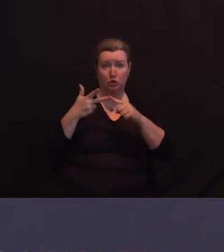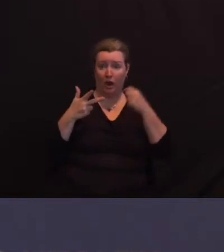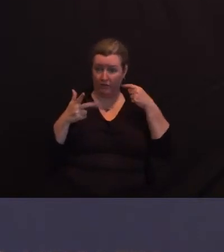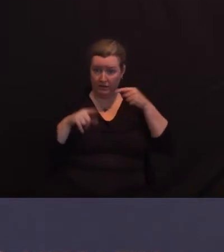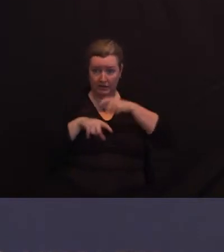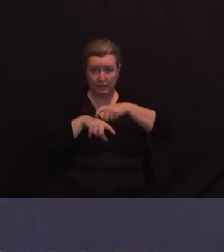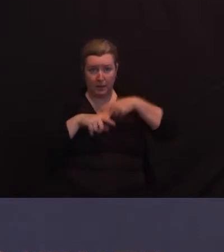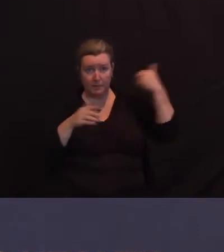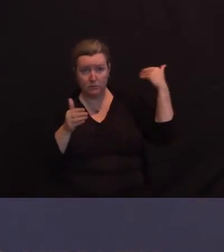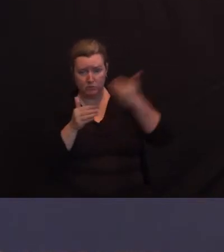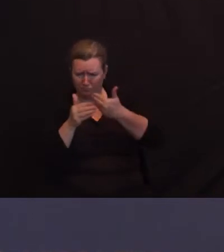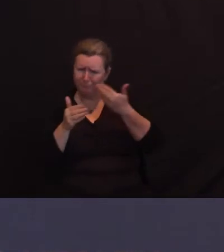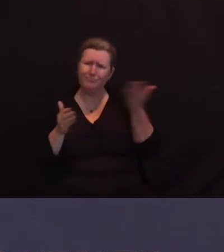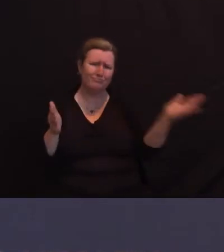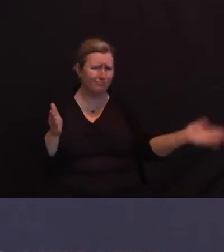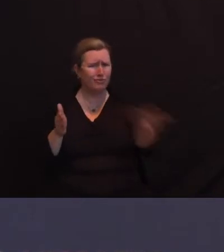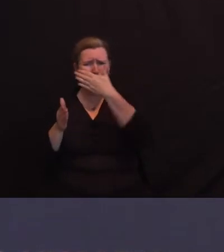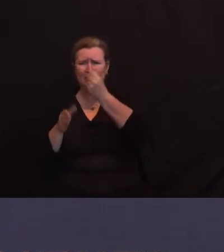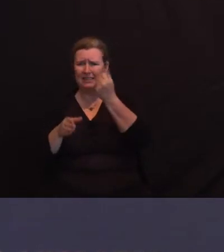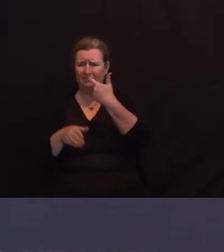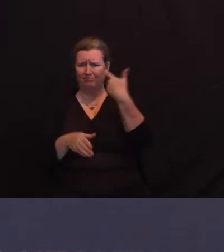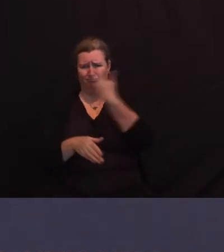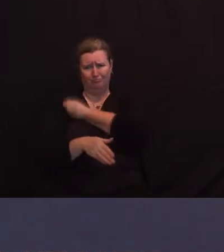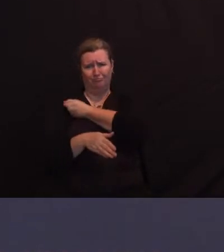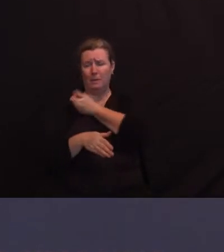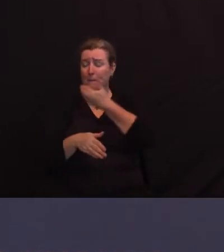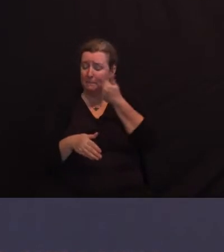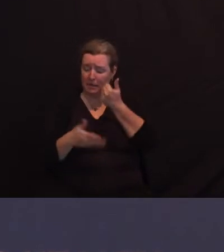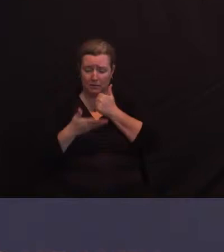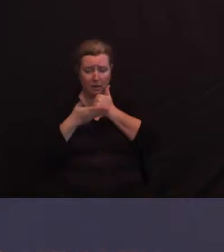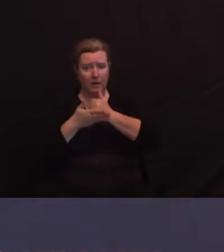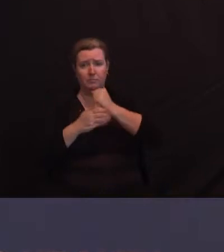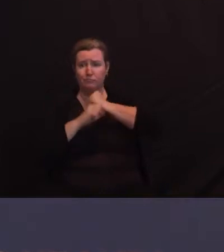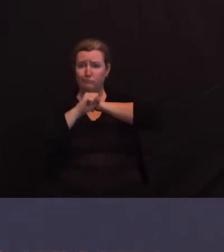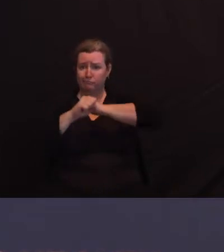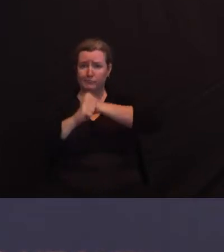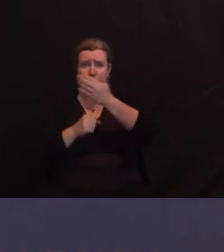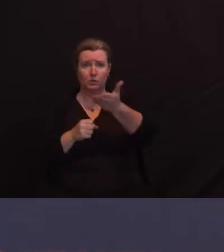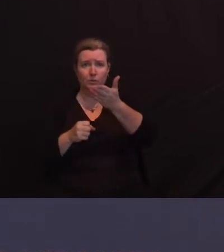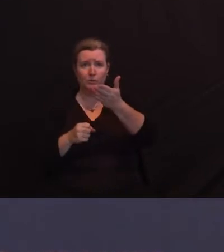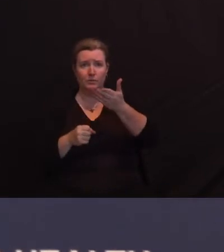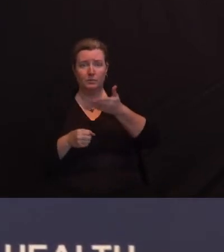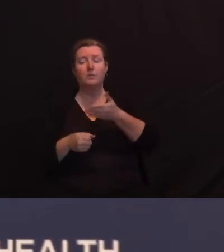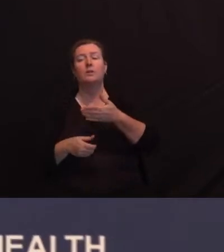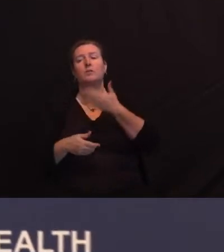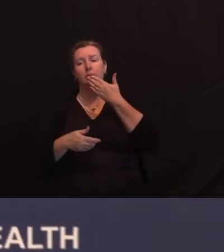That's the best thing we could do in addition to the folks who have not yet gotten vaccinated. Take care, everybody. God bless.